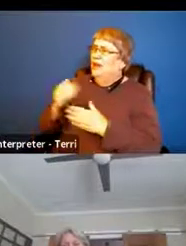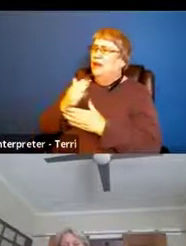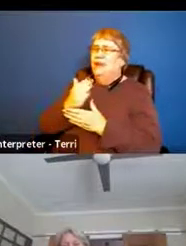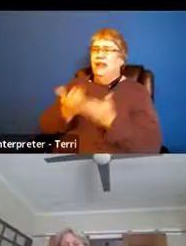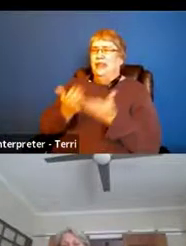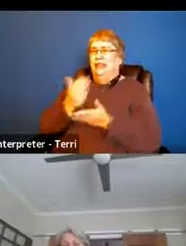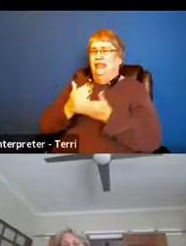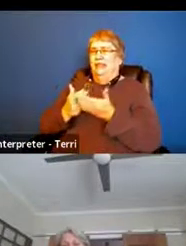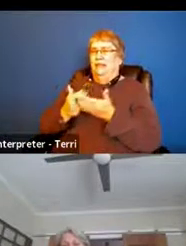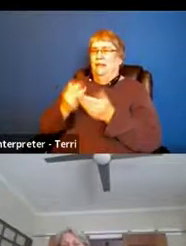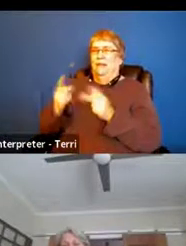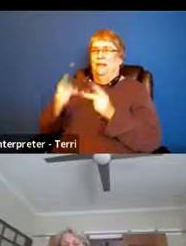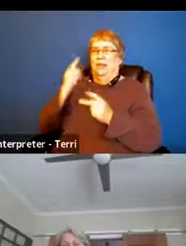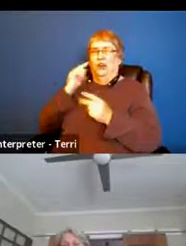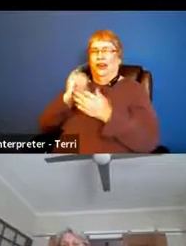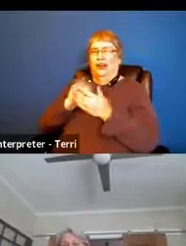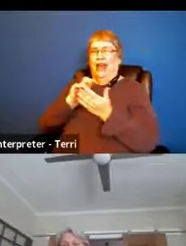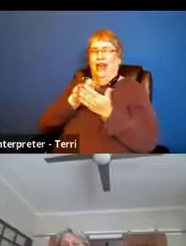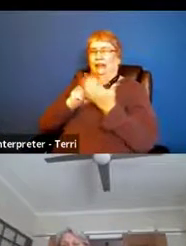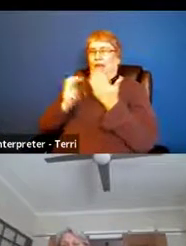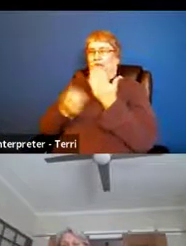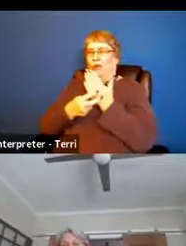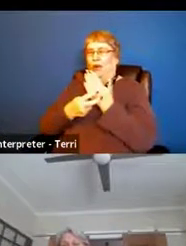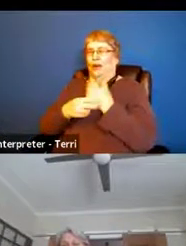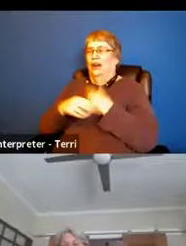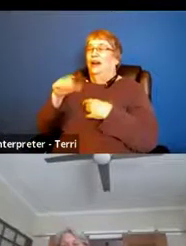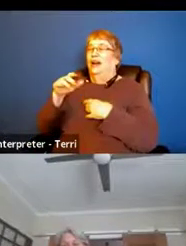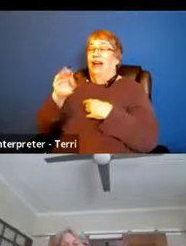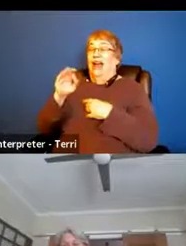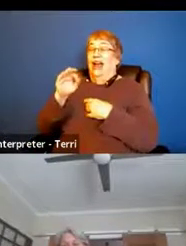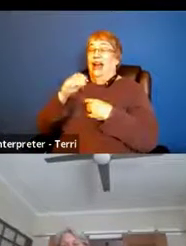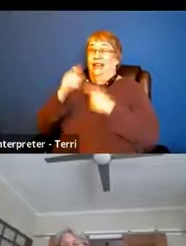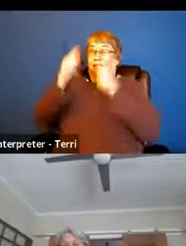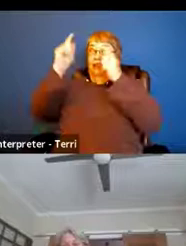heard this metaphor of the oxygen mask. You know, when you're flying on a